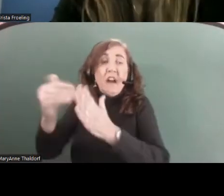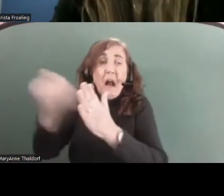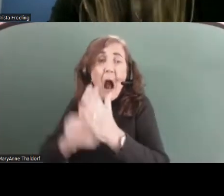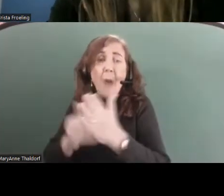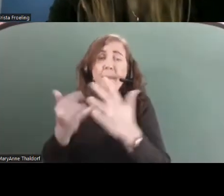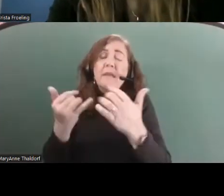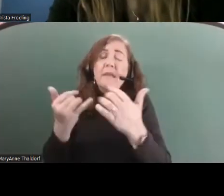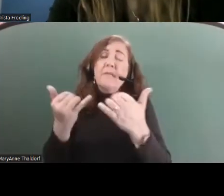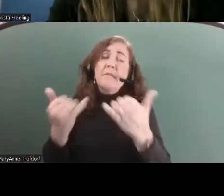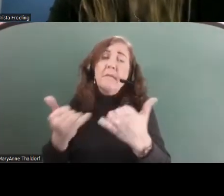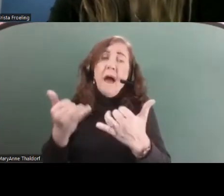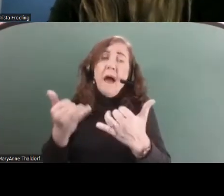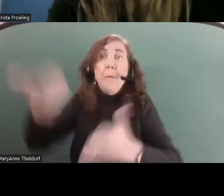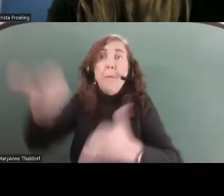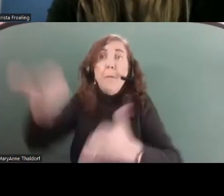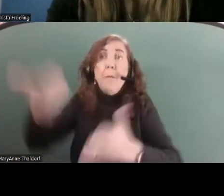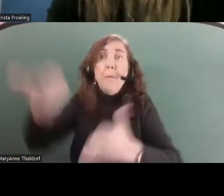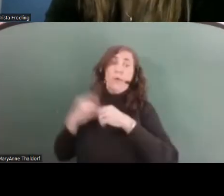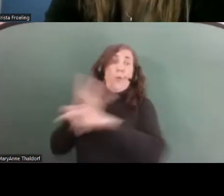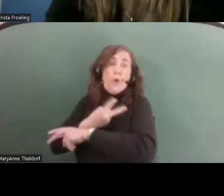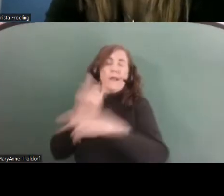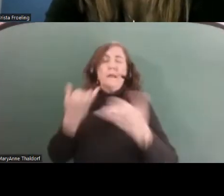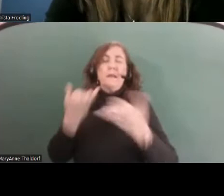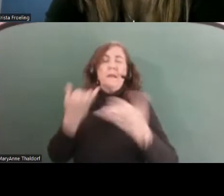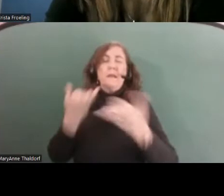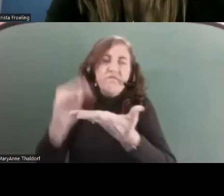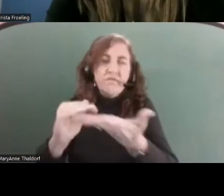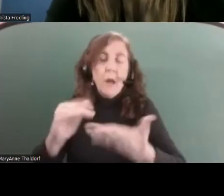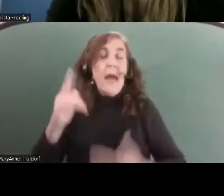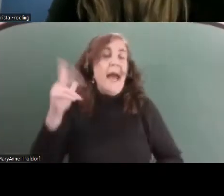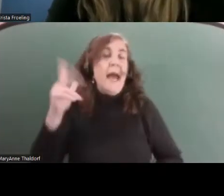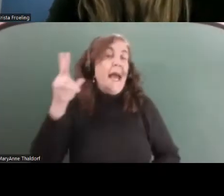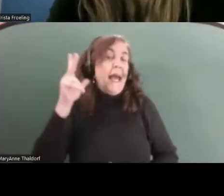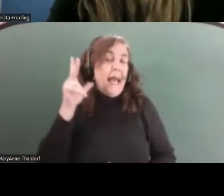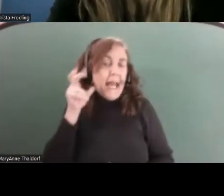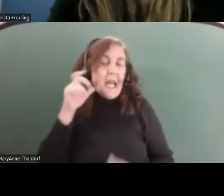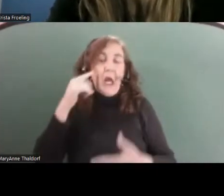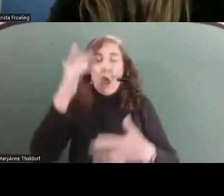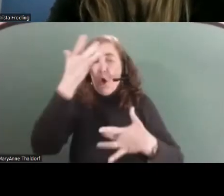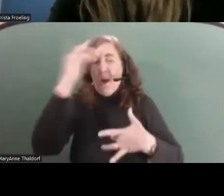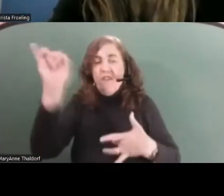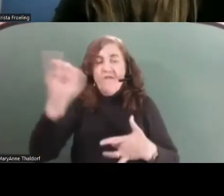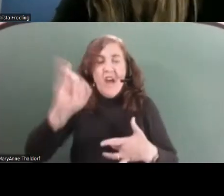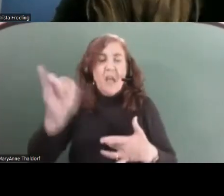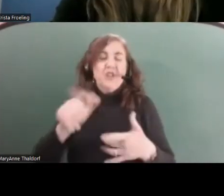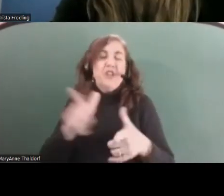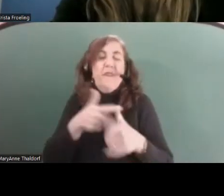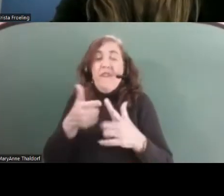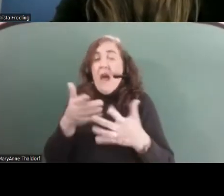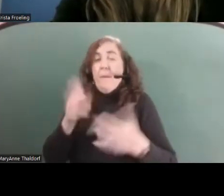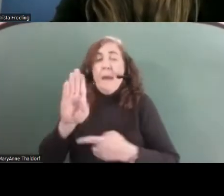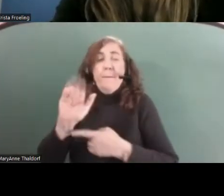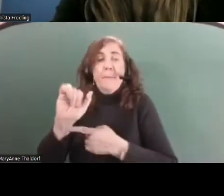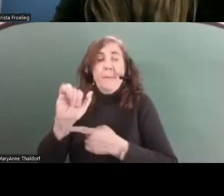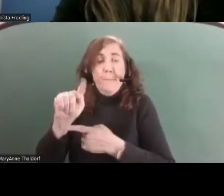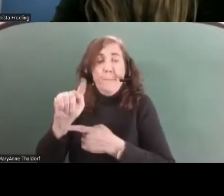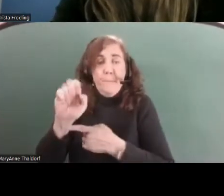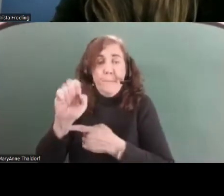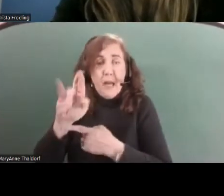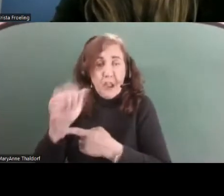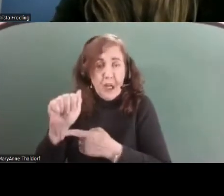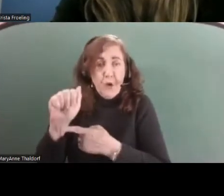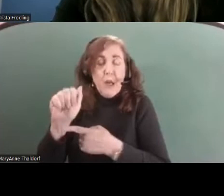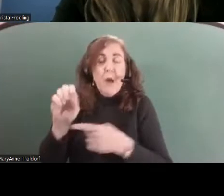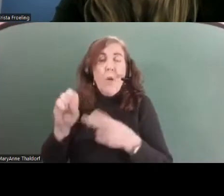be. Ear infections that go untreated would go into bacterial meningitis, and usually it was a